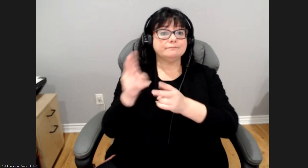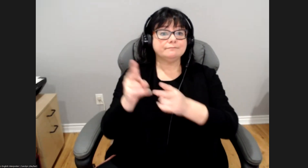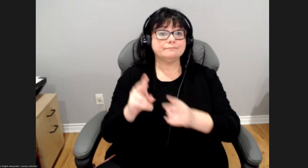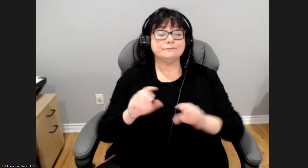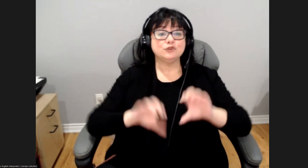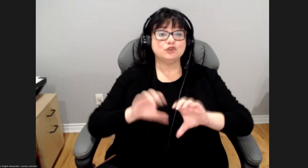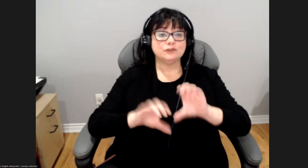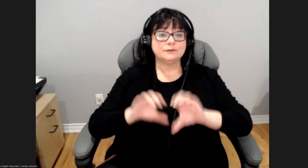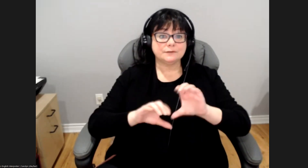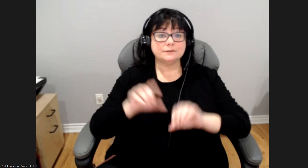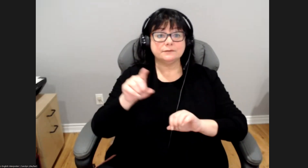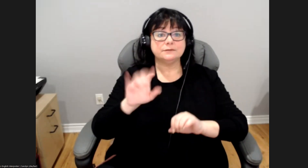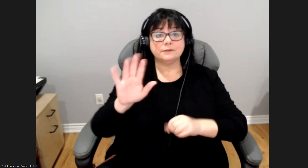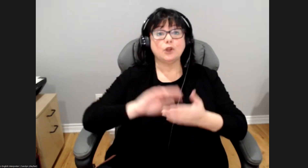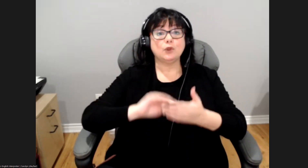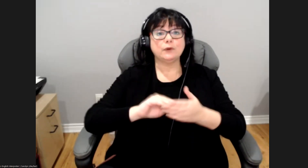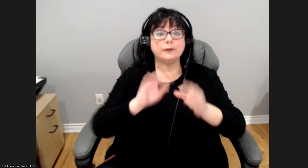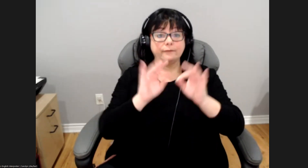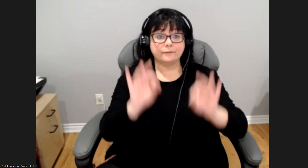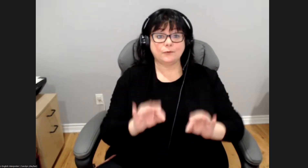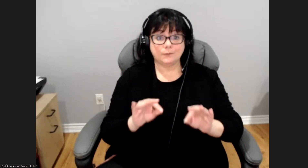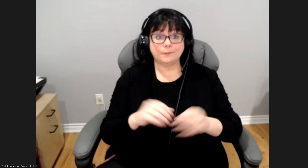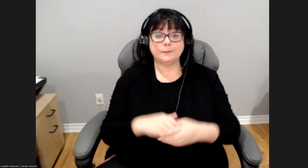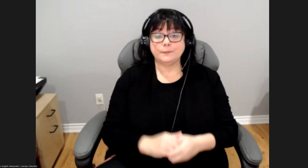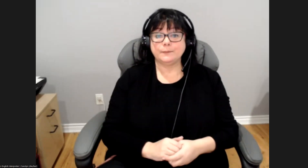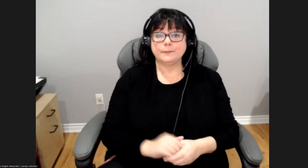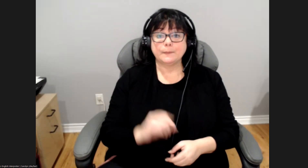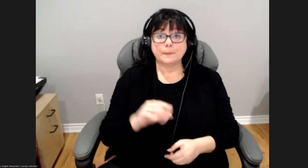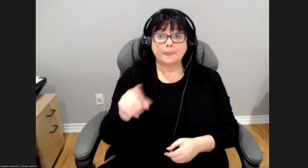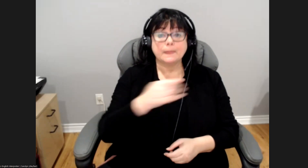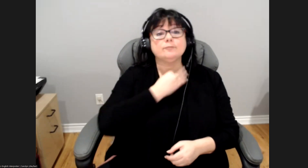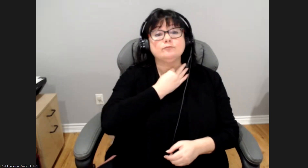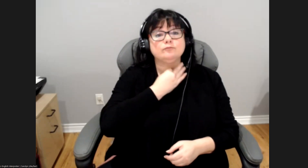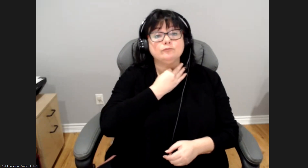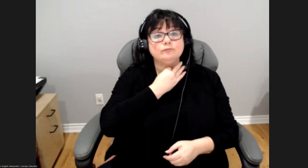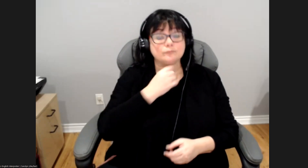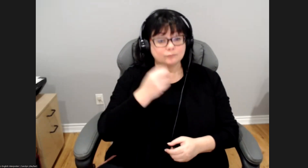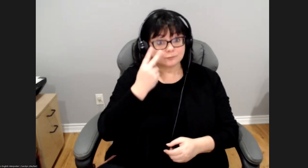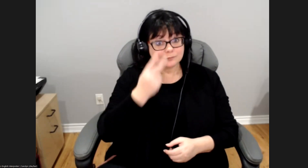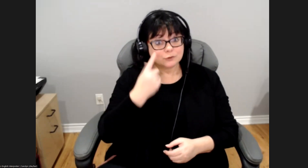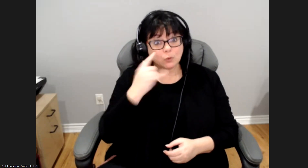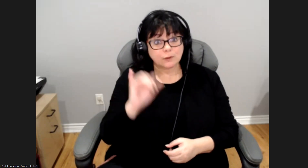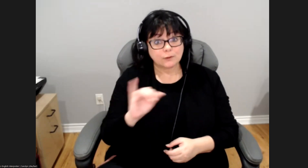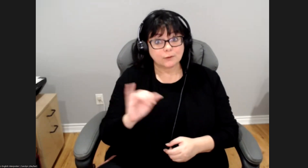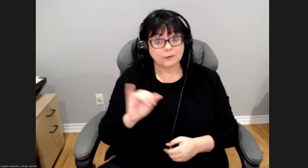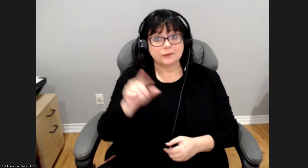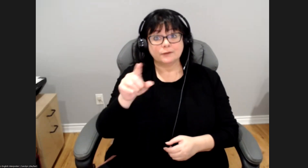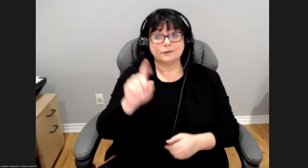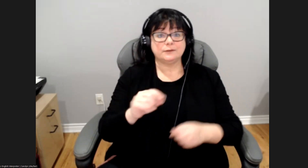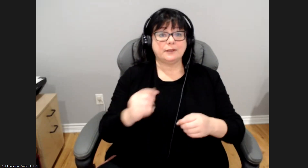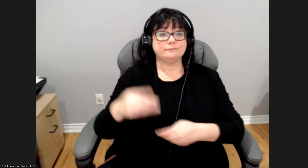learning form that they have created. So if you're wanting to see that, please check out the